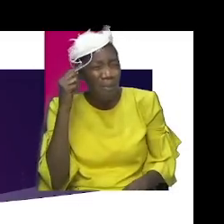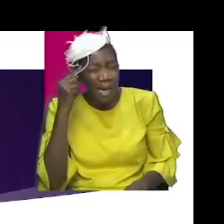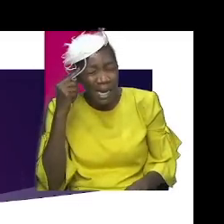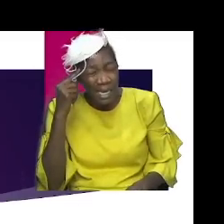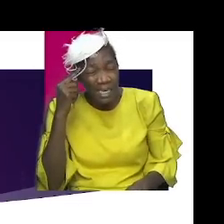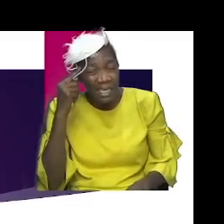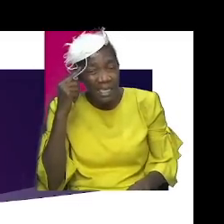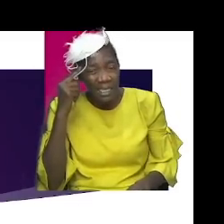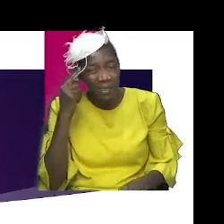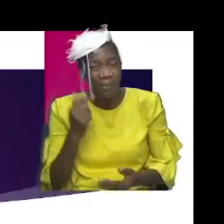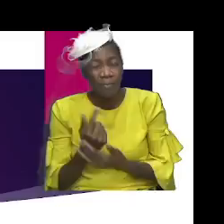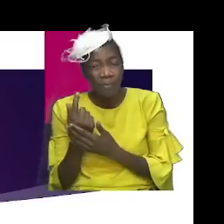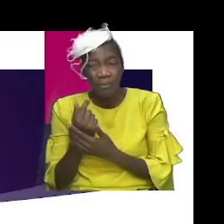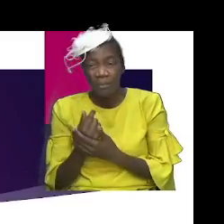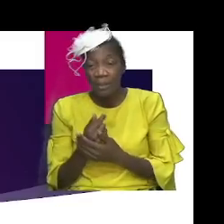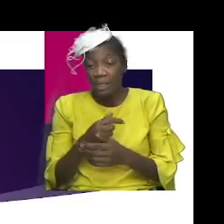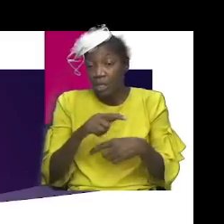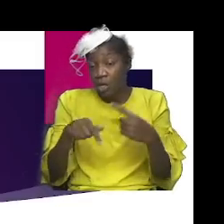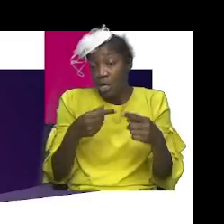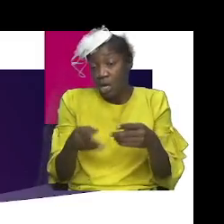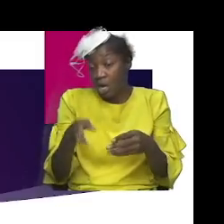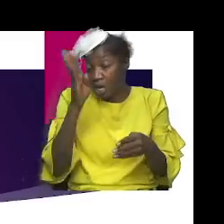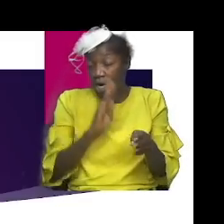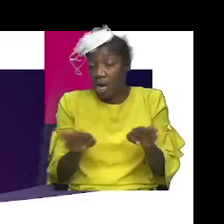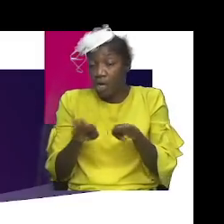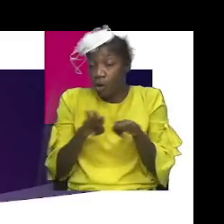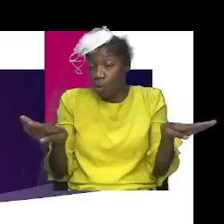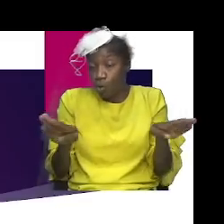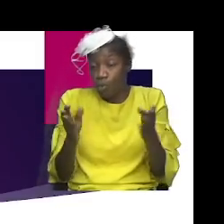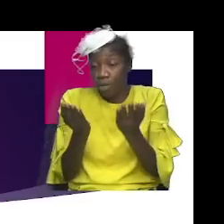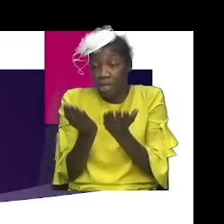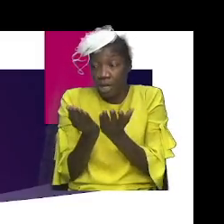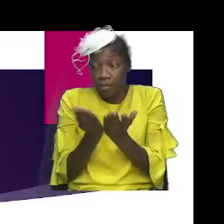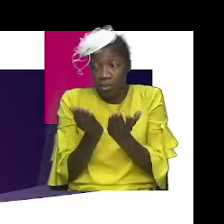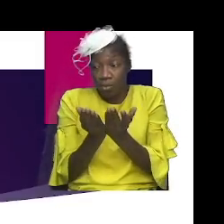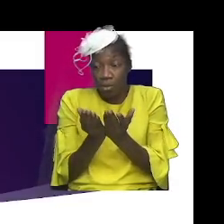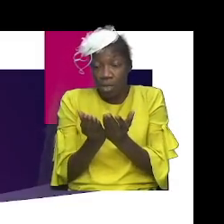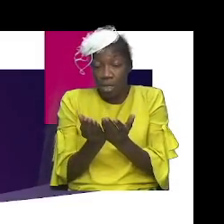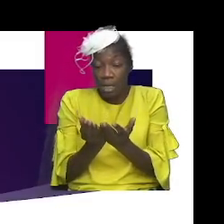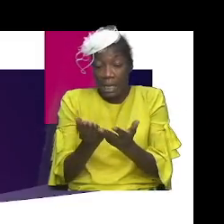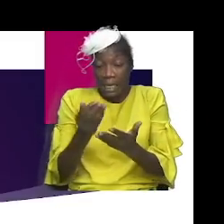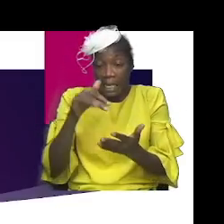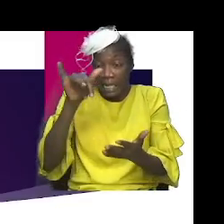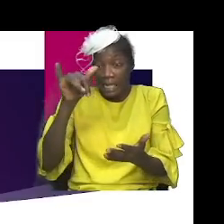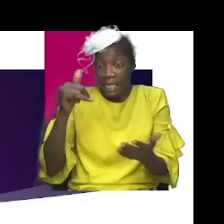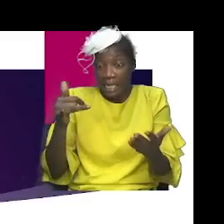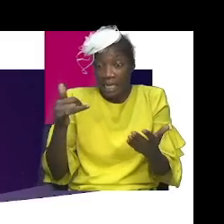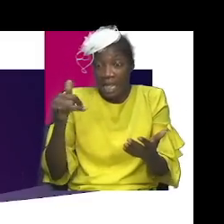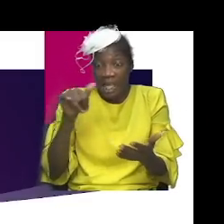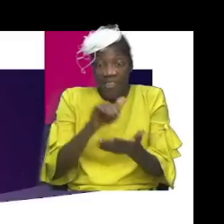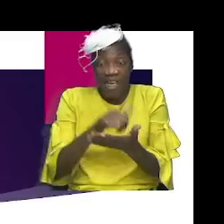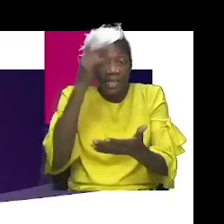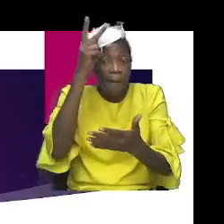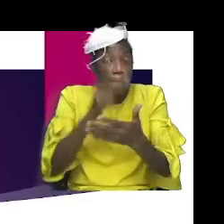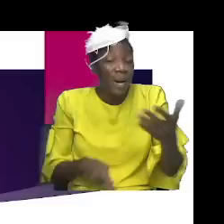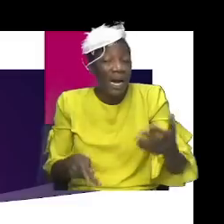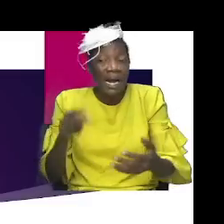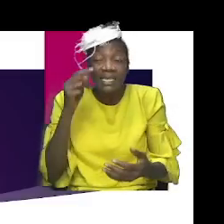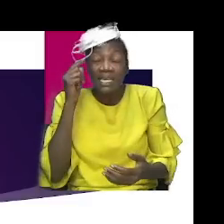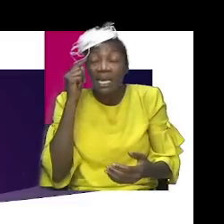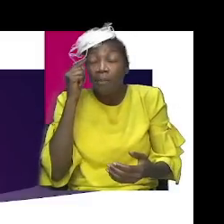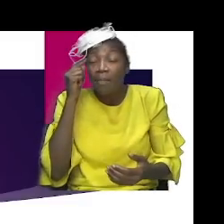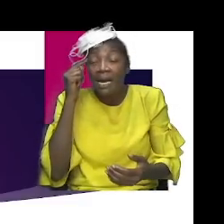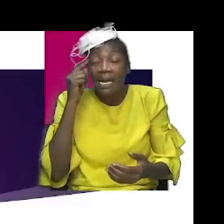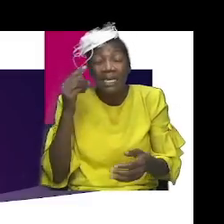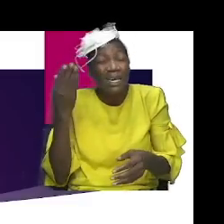Brethren, beloved, when God opens the book, and that part in our mind is stimulated, however that is going to